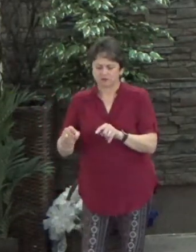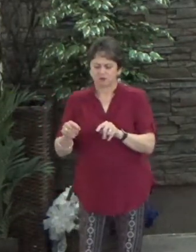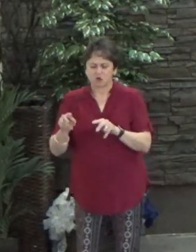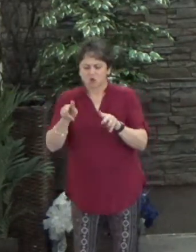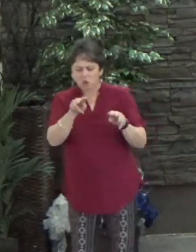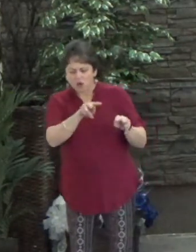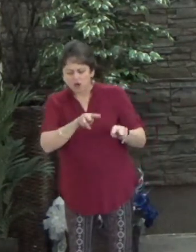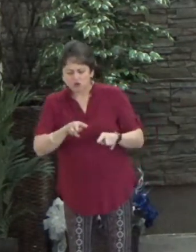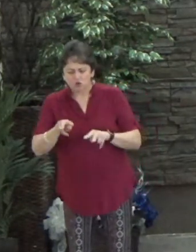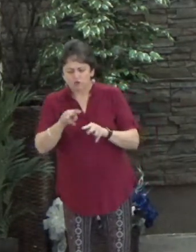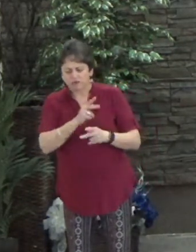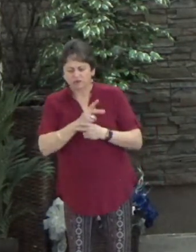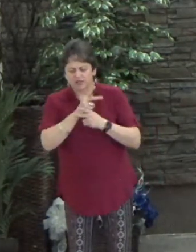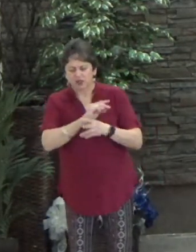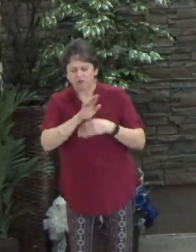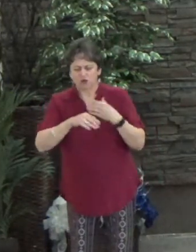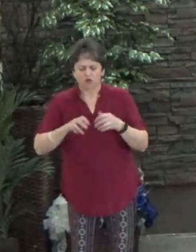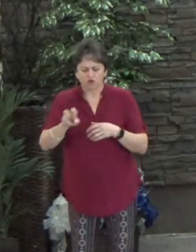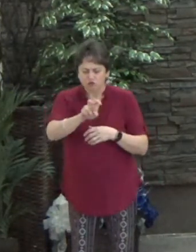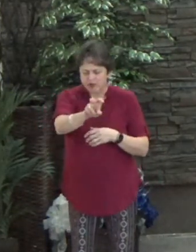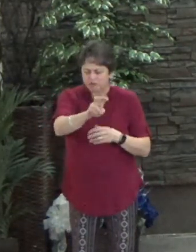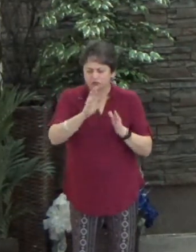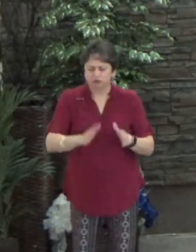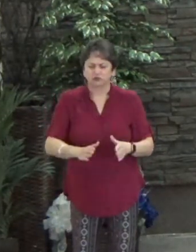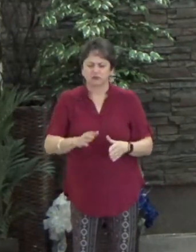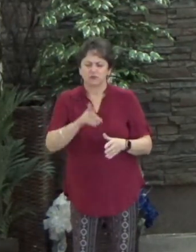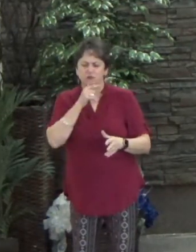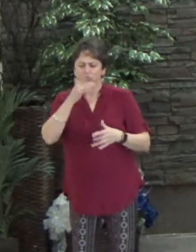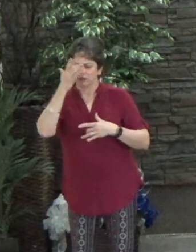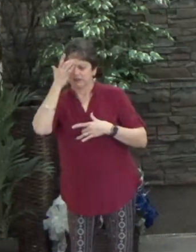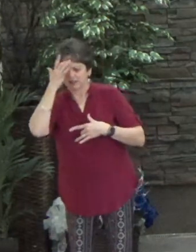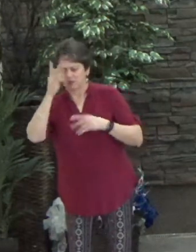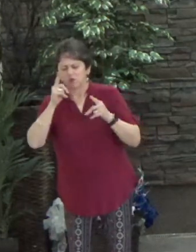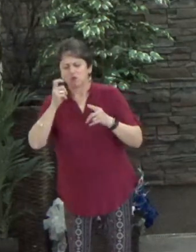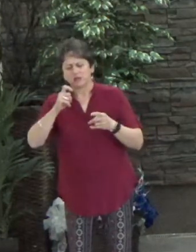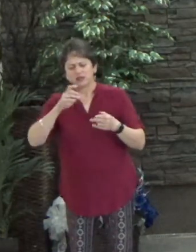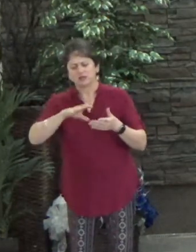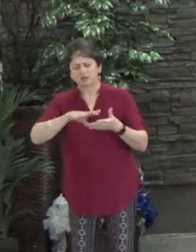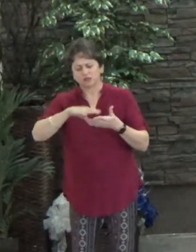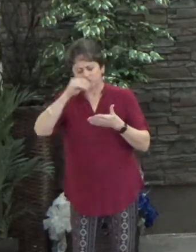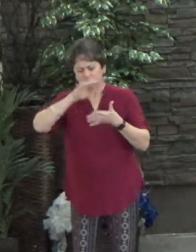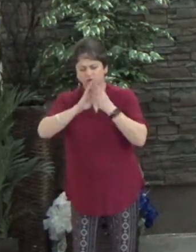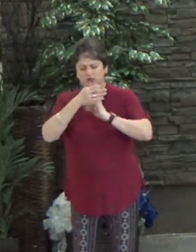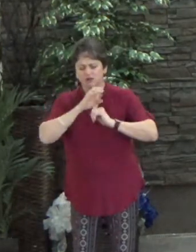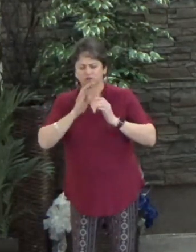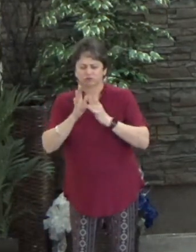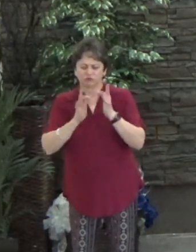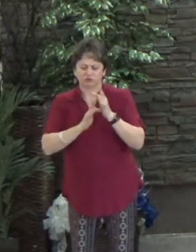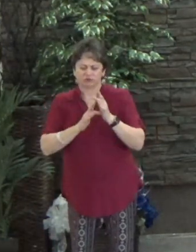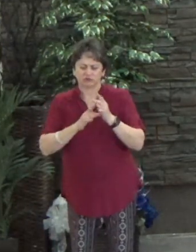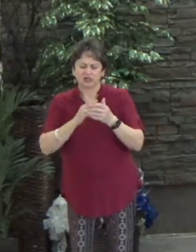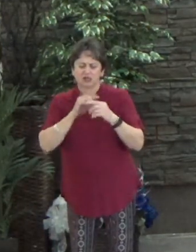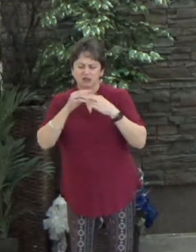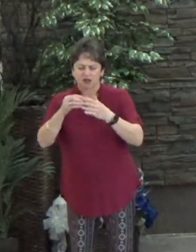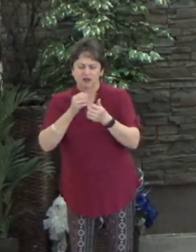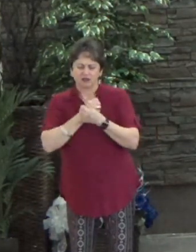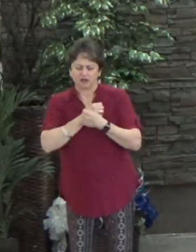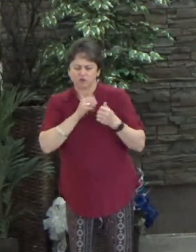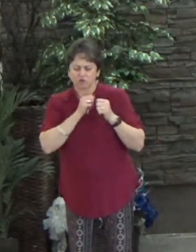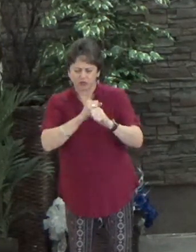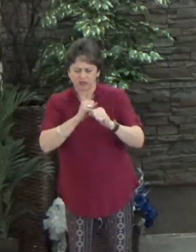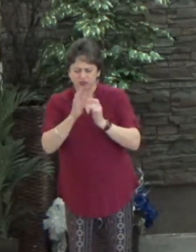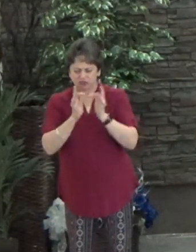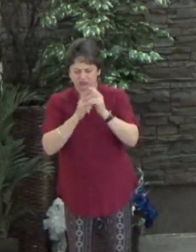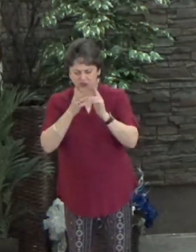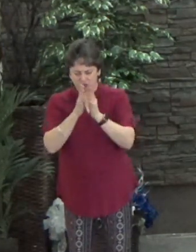of our travelers, the people that are sick, and the people that just need to come to you. Will you guide us and love us, protect us? In Jesus' name I